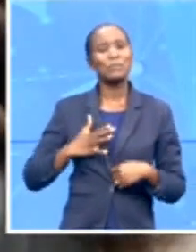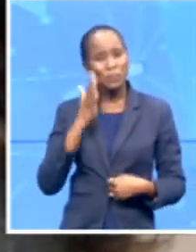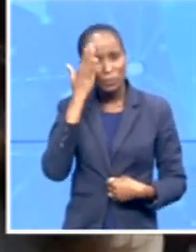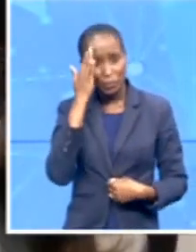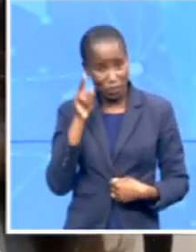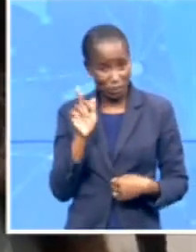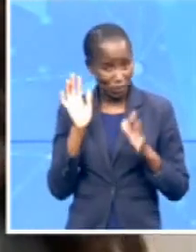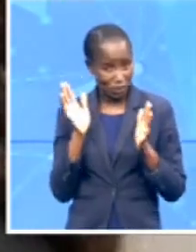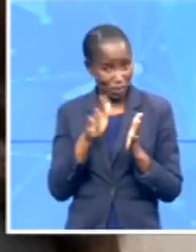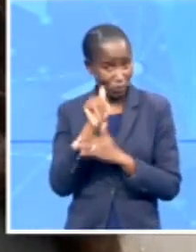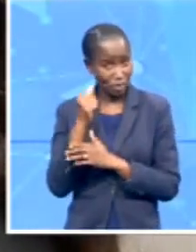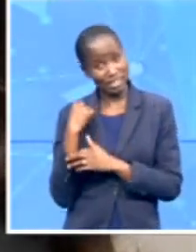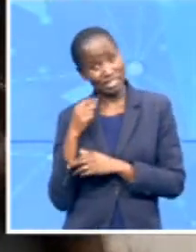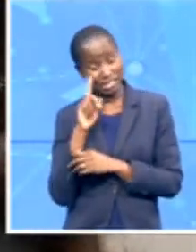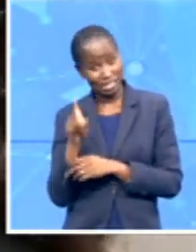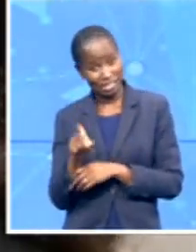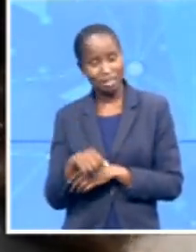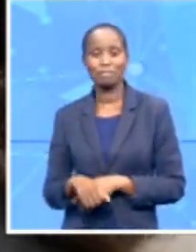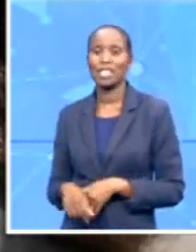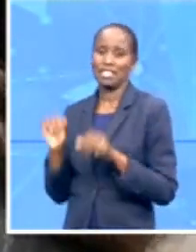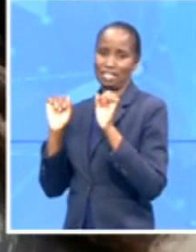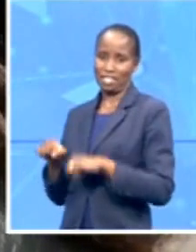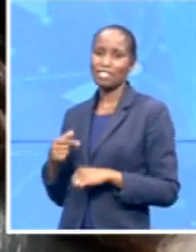voted. Okay. Why did you vote?